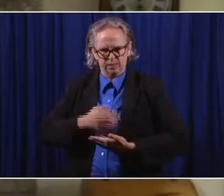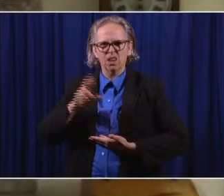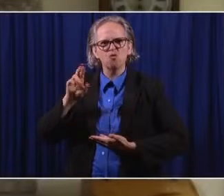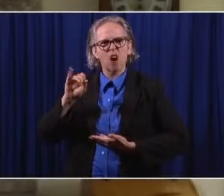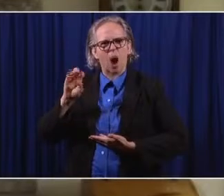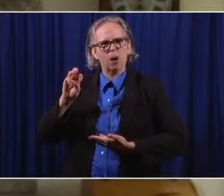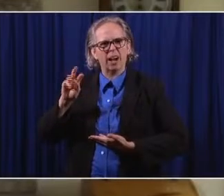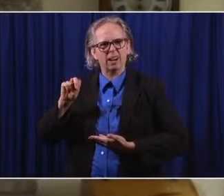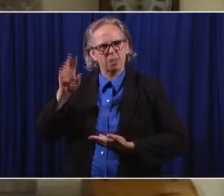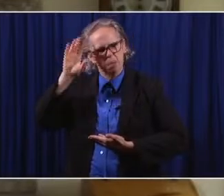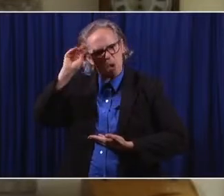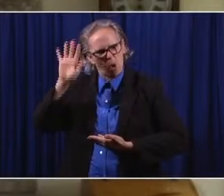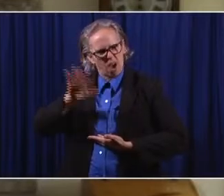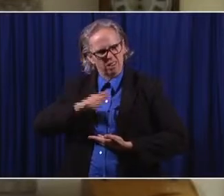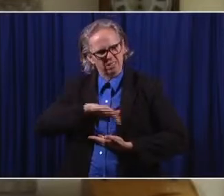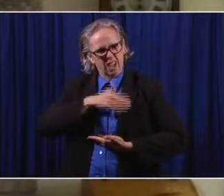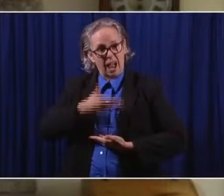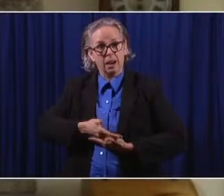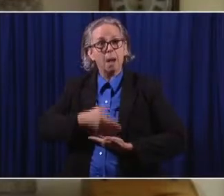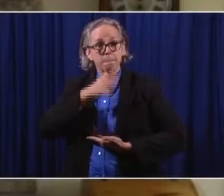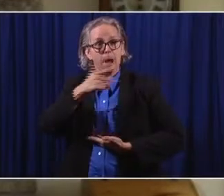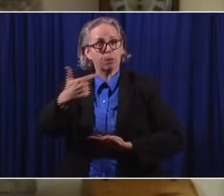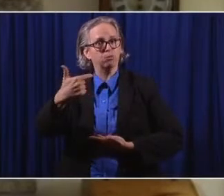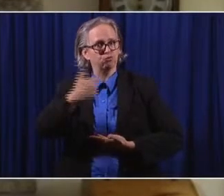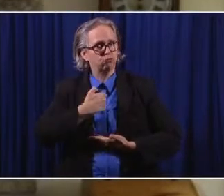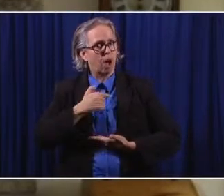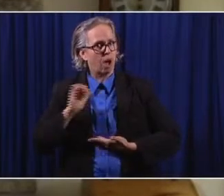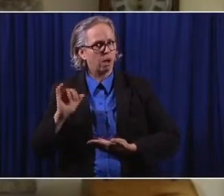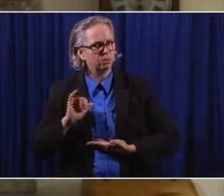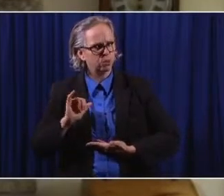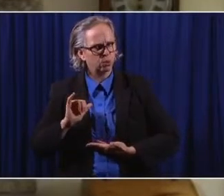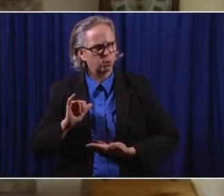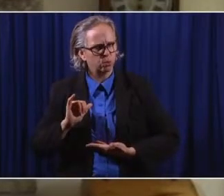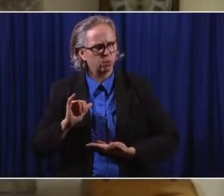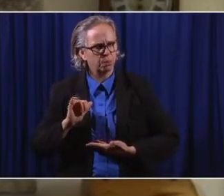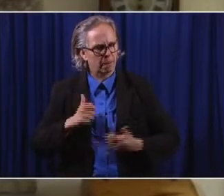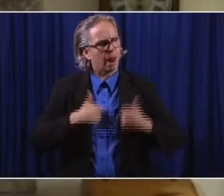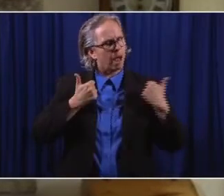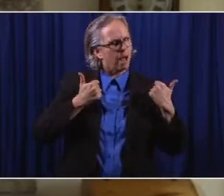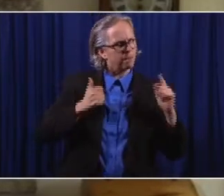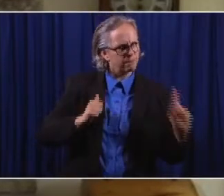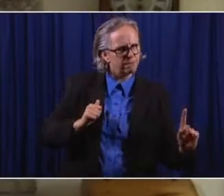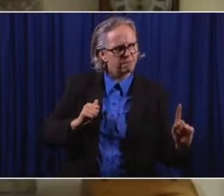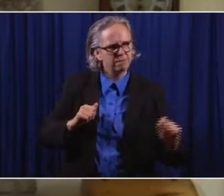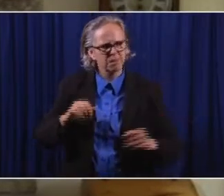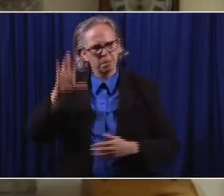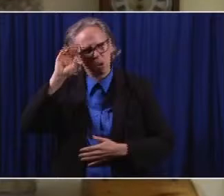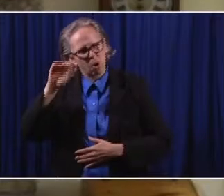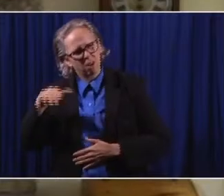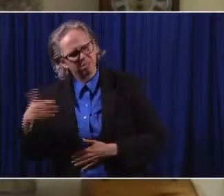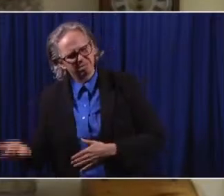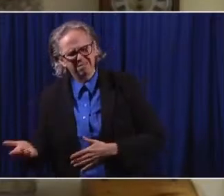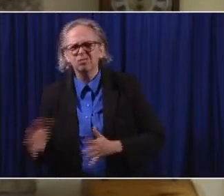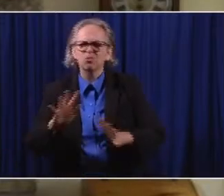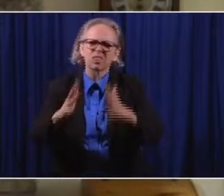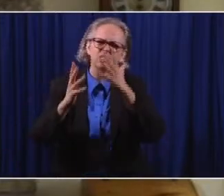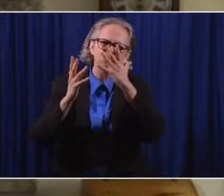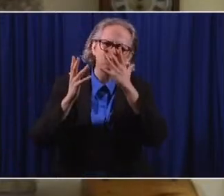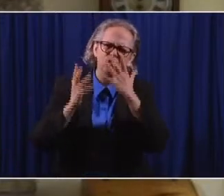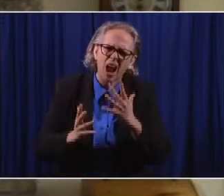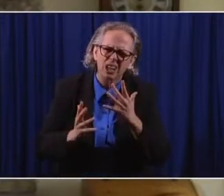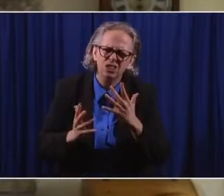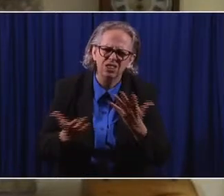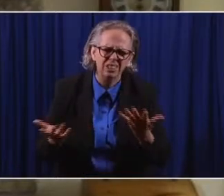What a horrible, senseless tragedy. Over the past 2 weeks, we've found